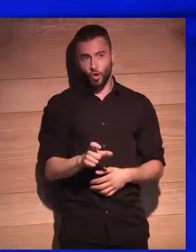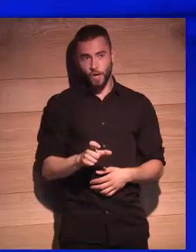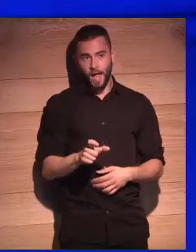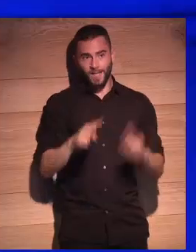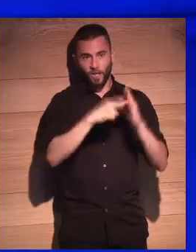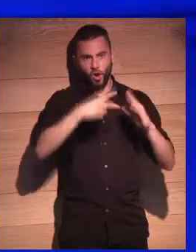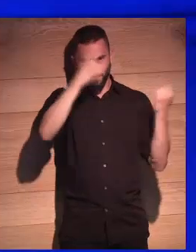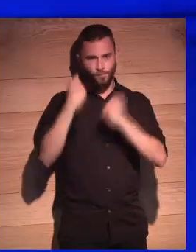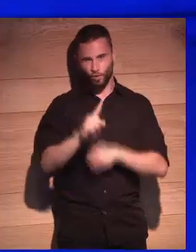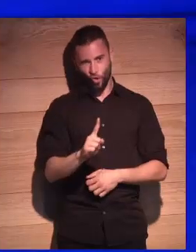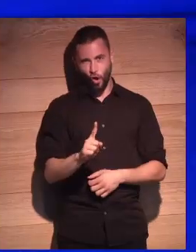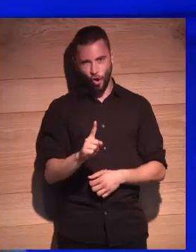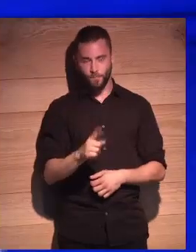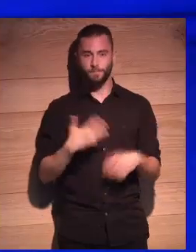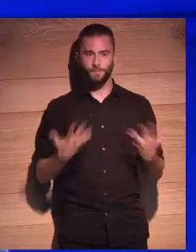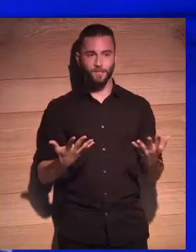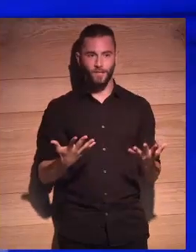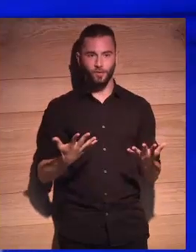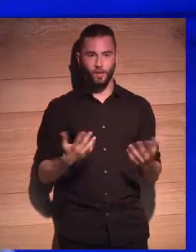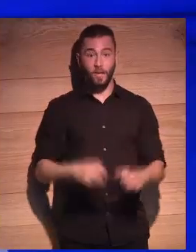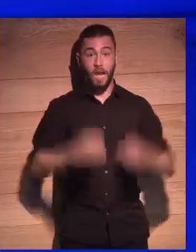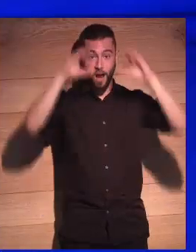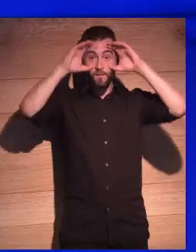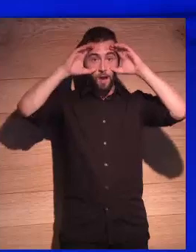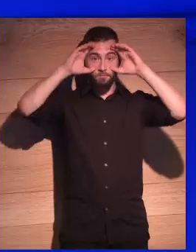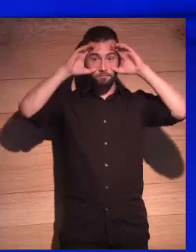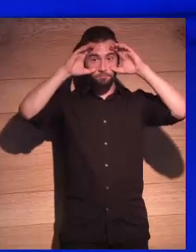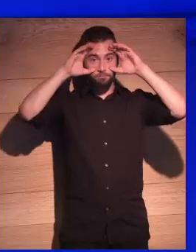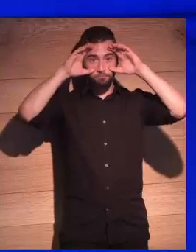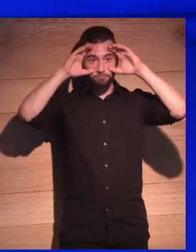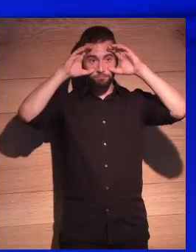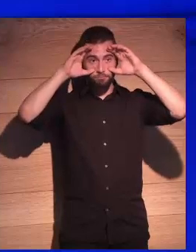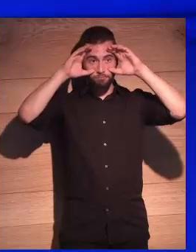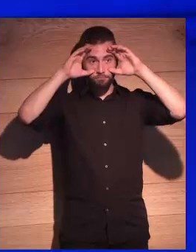for example, they were not very good at technologies, and the idea,